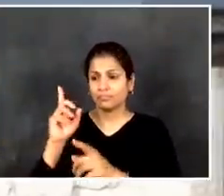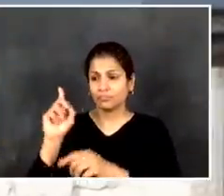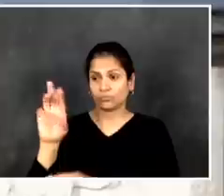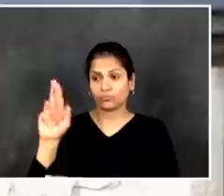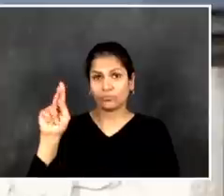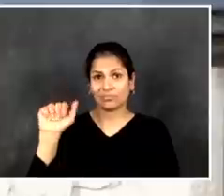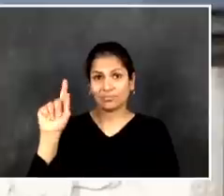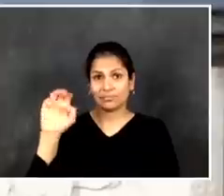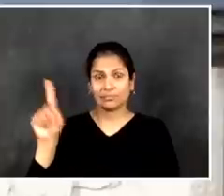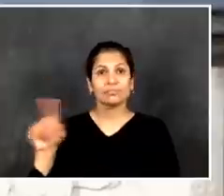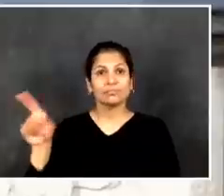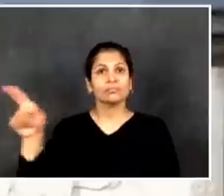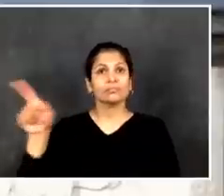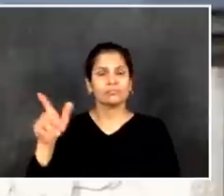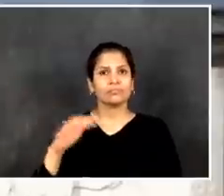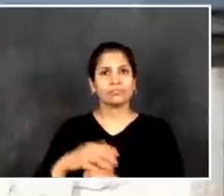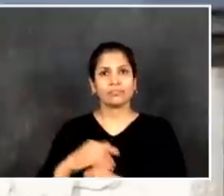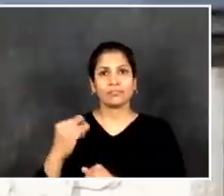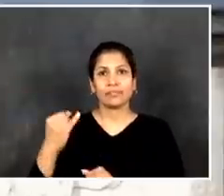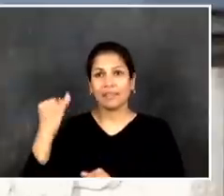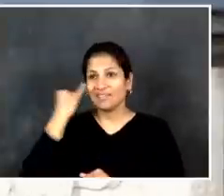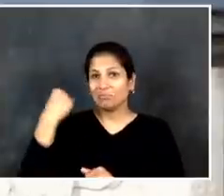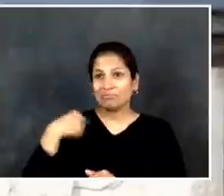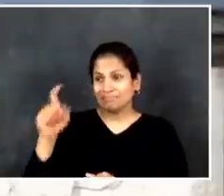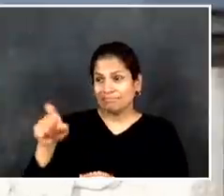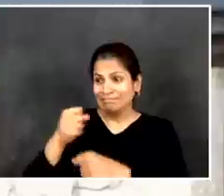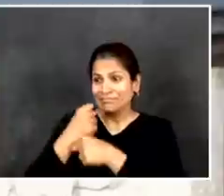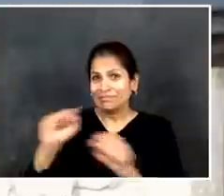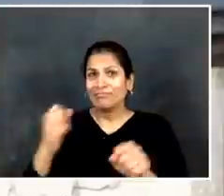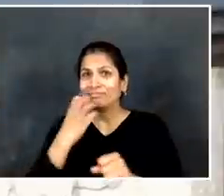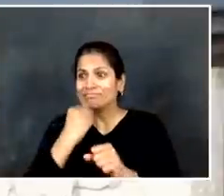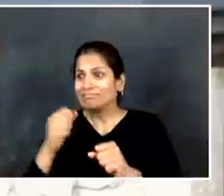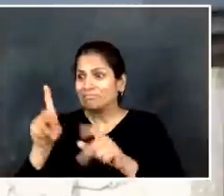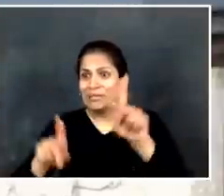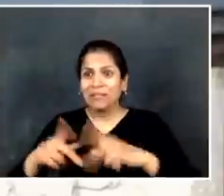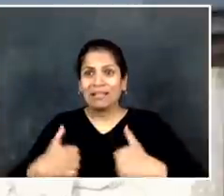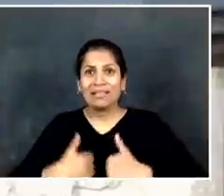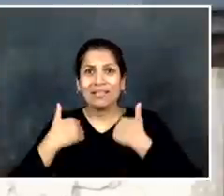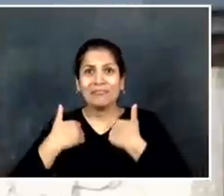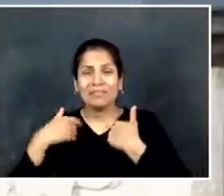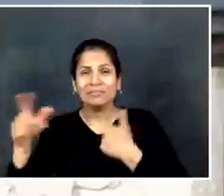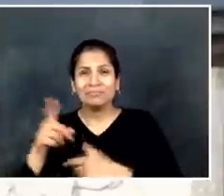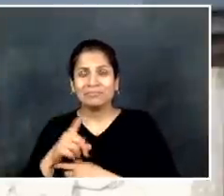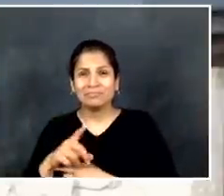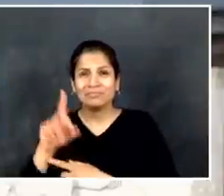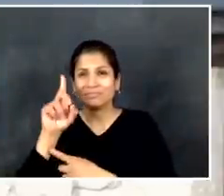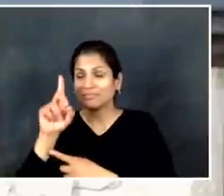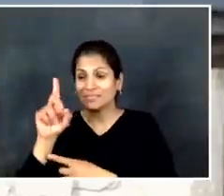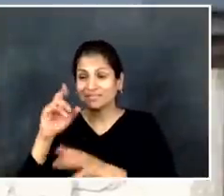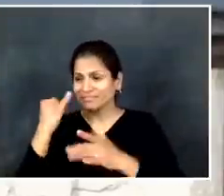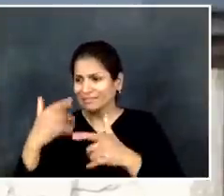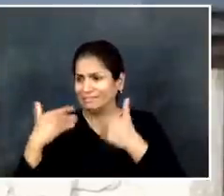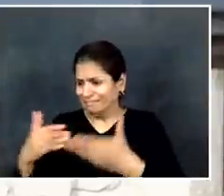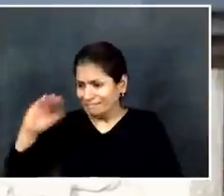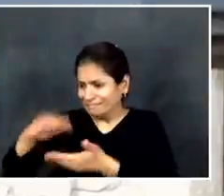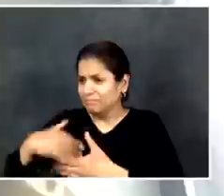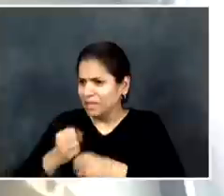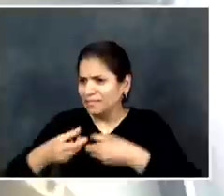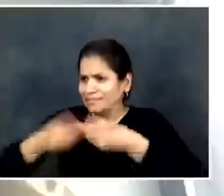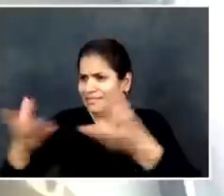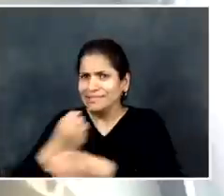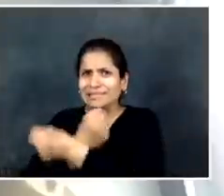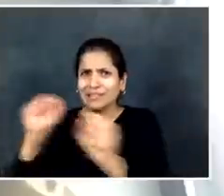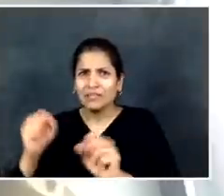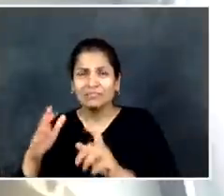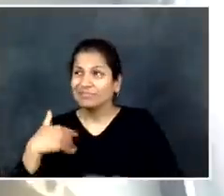different vis-a-vis something like an FDA approval if it's the only way to save a life. Dr. Katz, could you explain that? You have